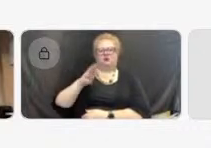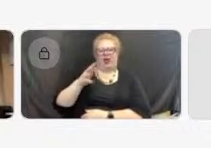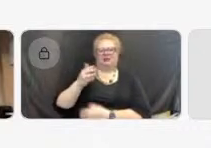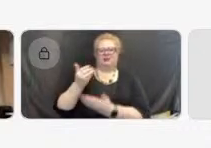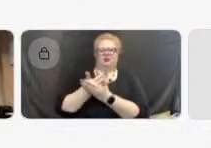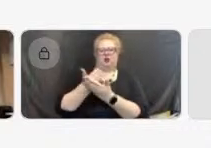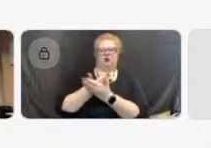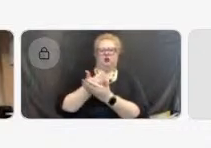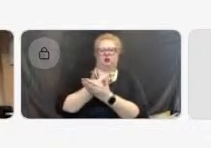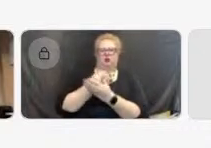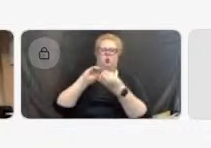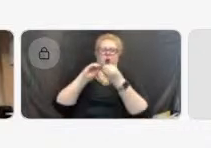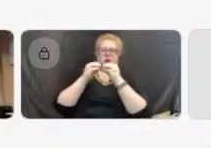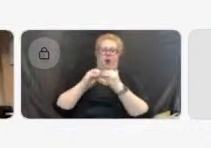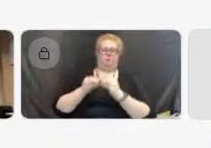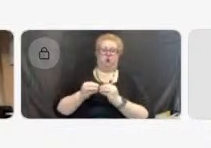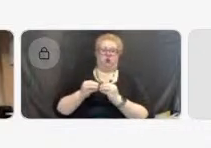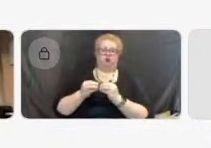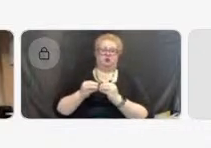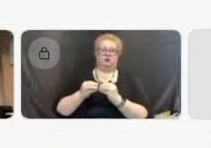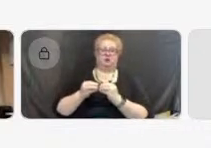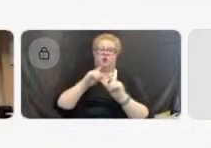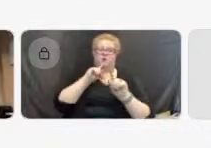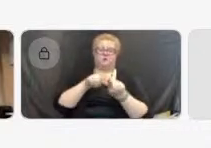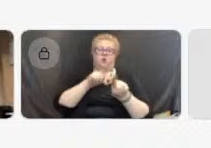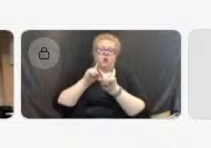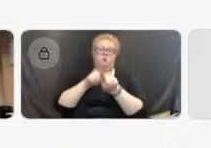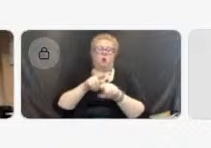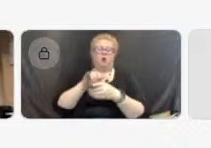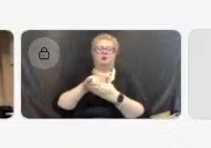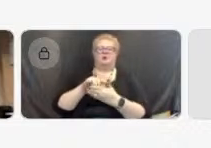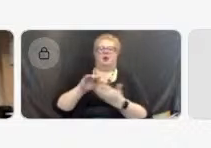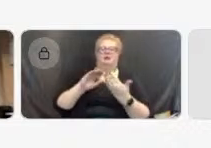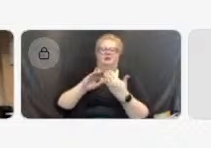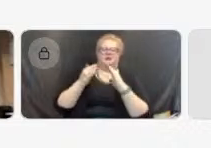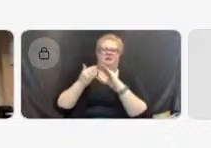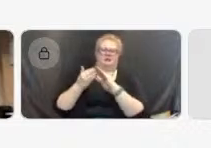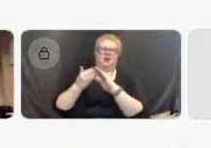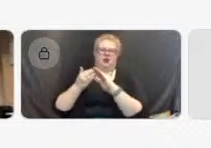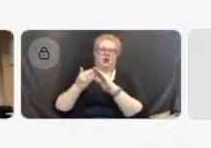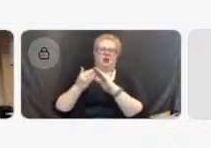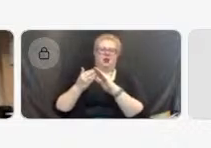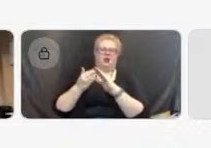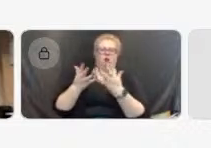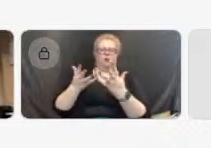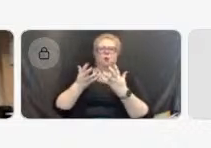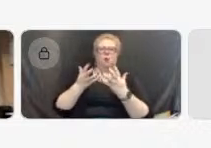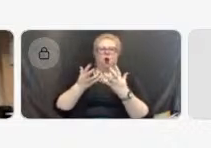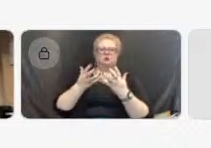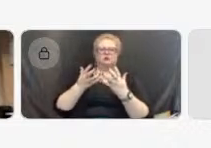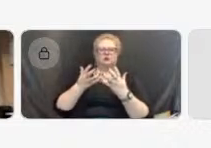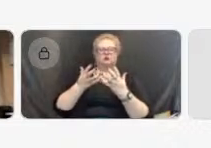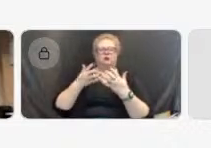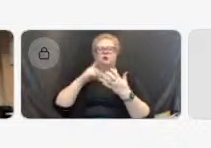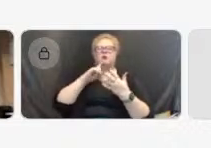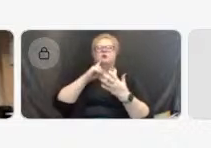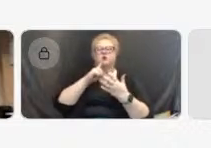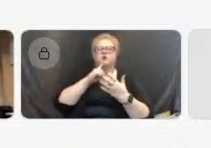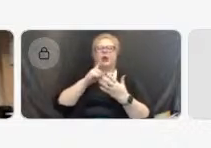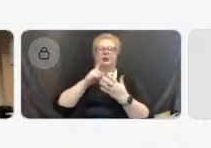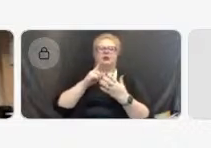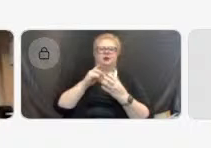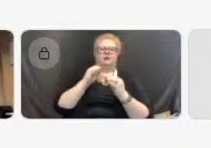the numbers. The city would like to try to address this, and this is part of